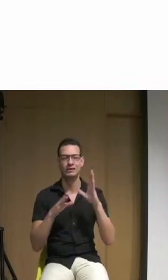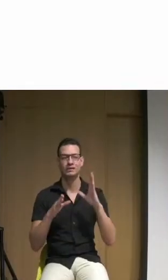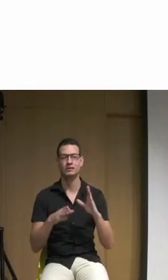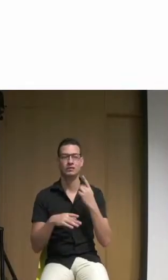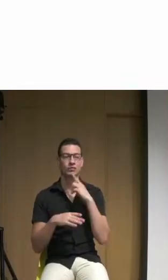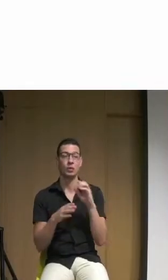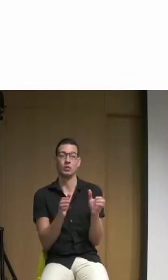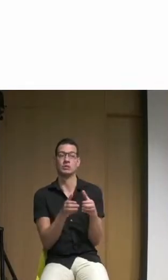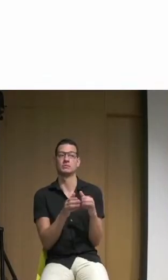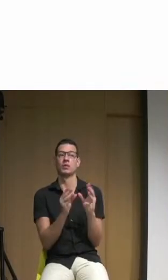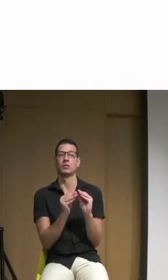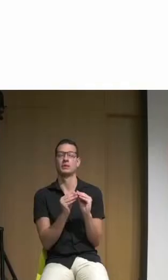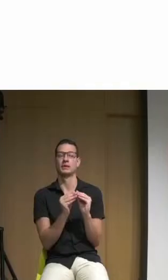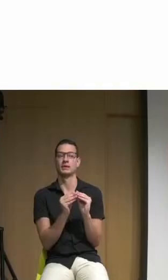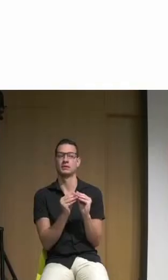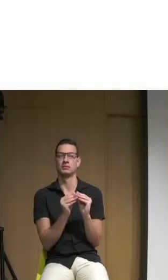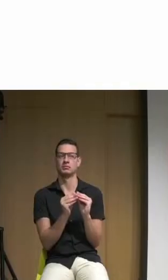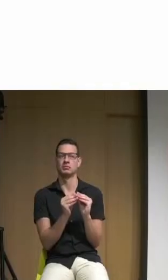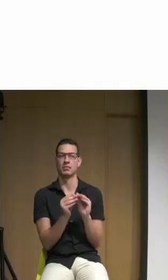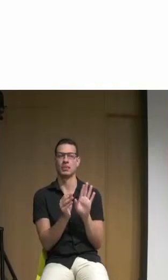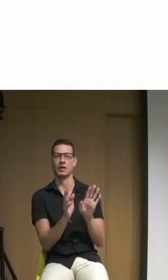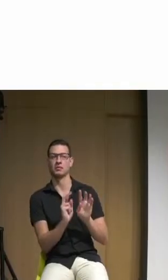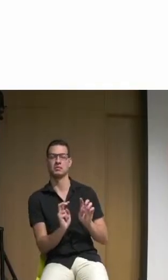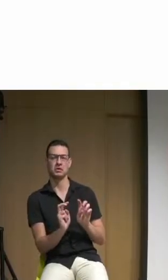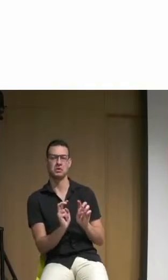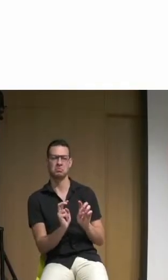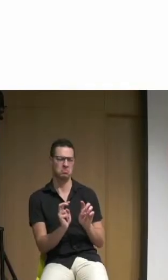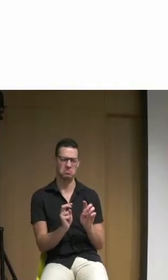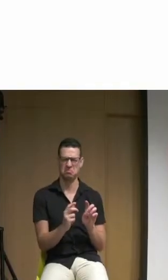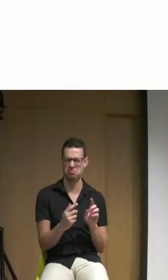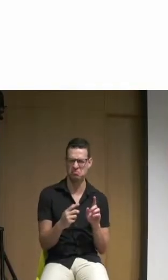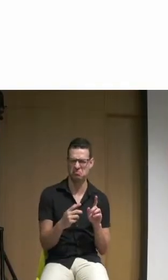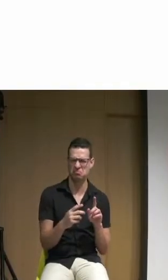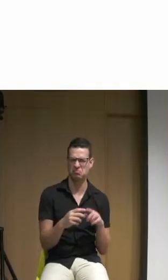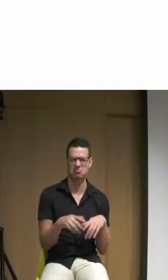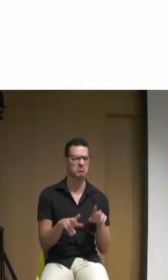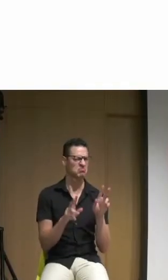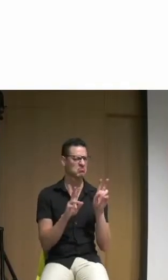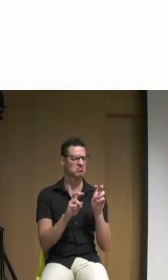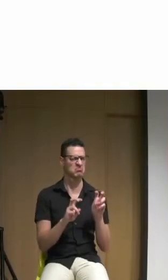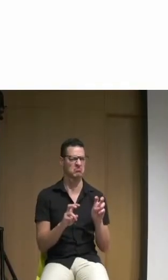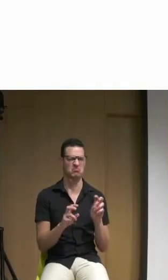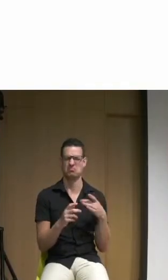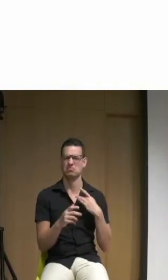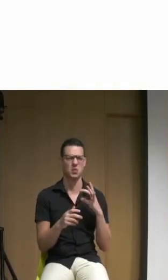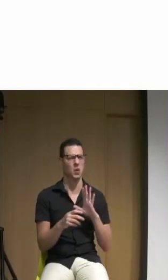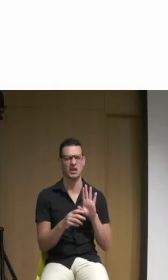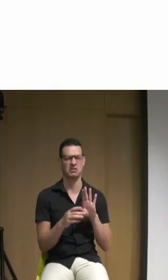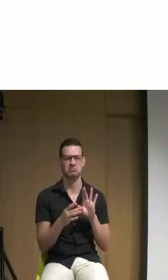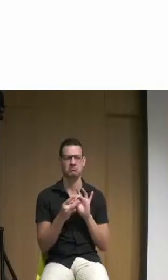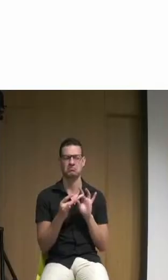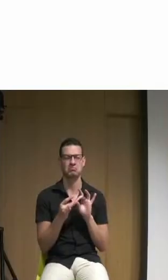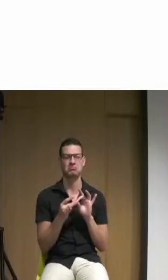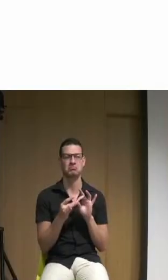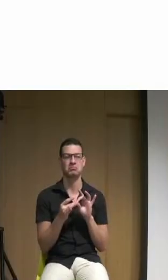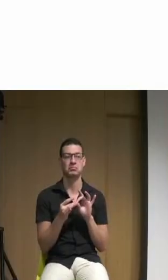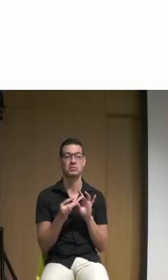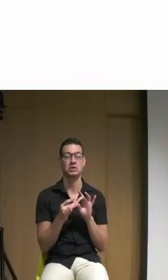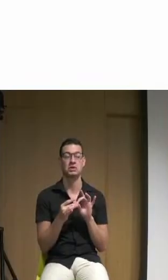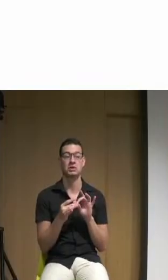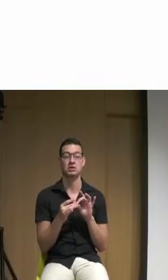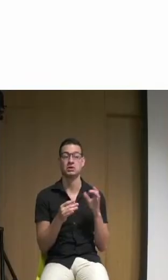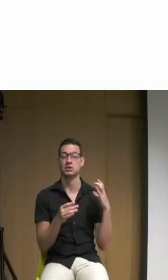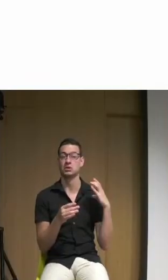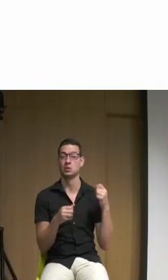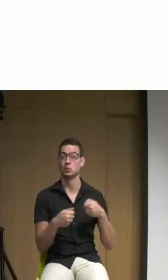small sessions that were created, and we're expressing that, and the chair has offered